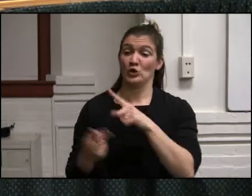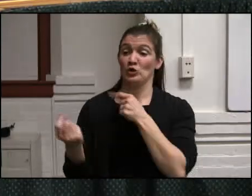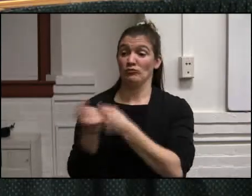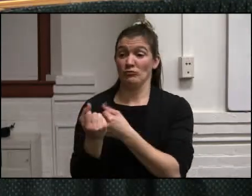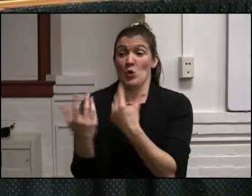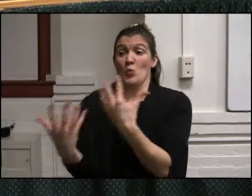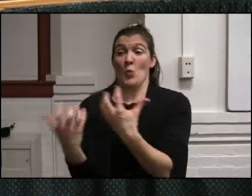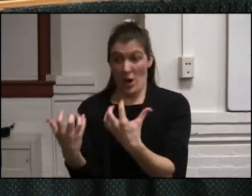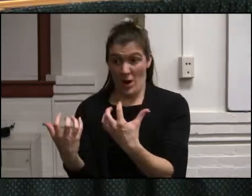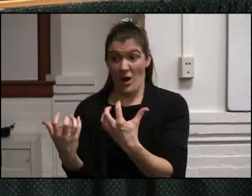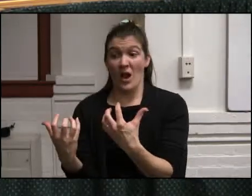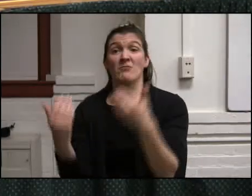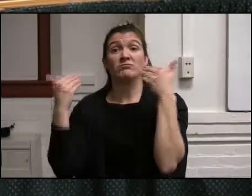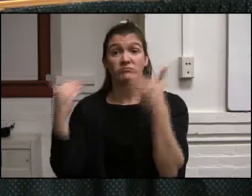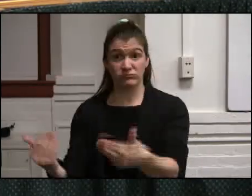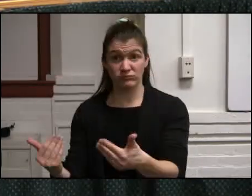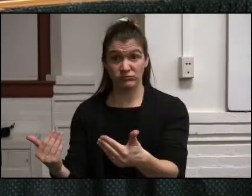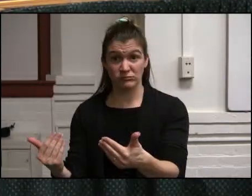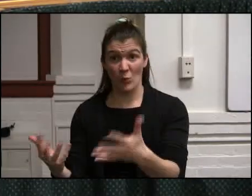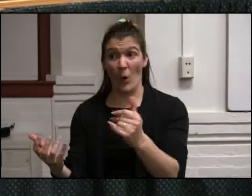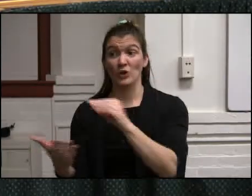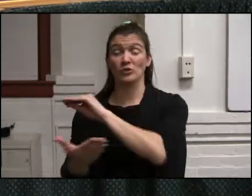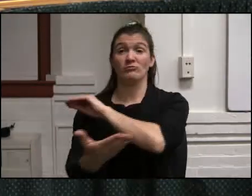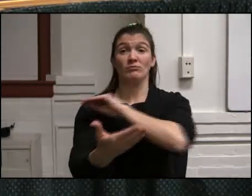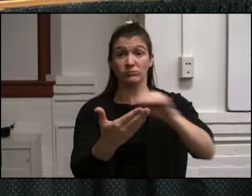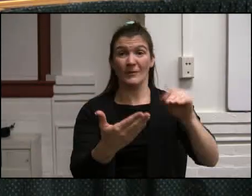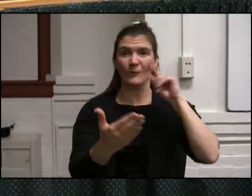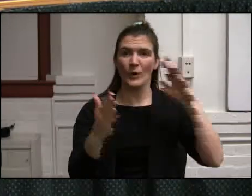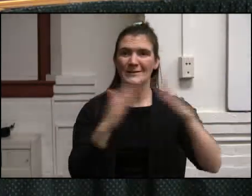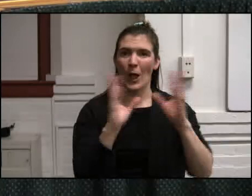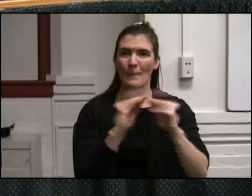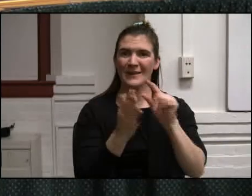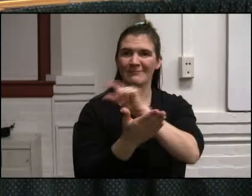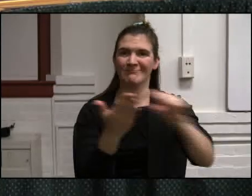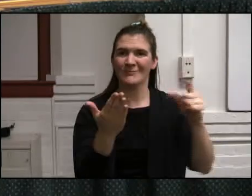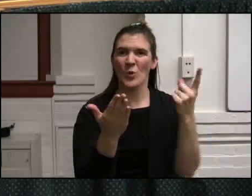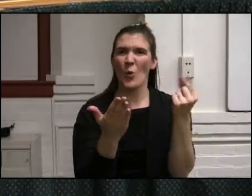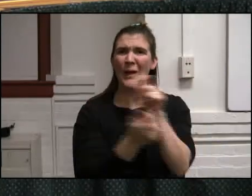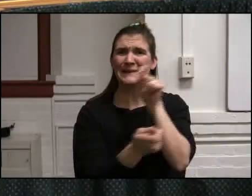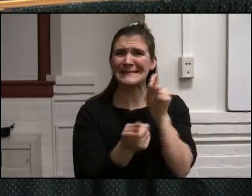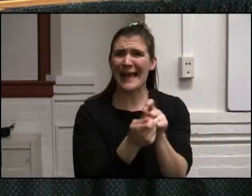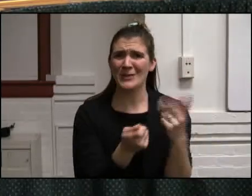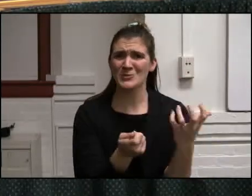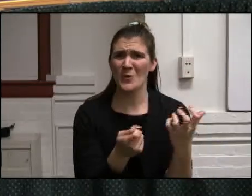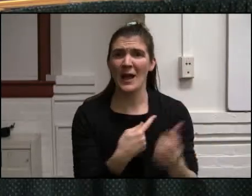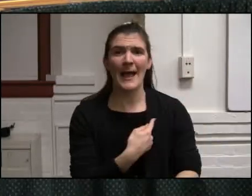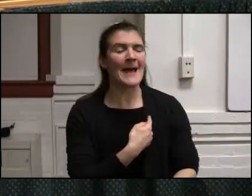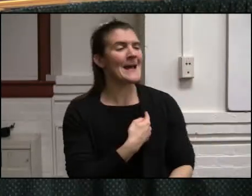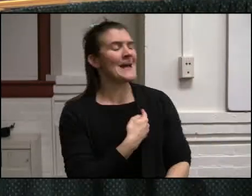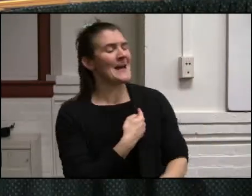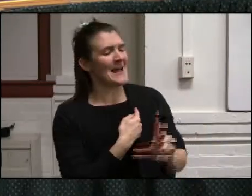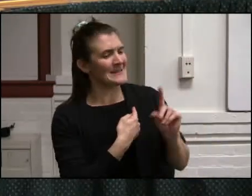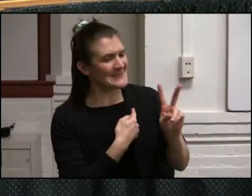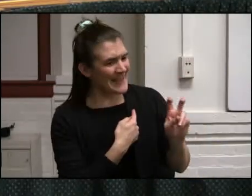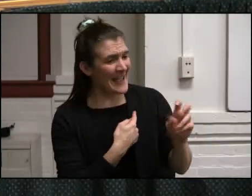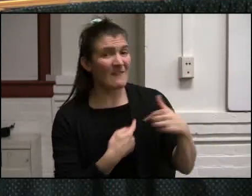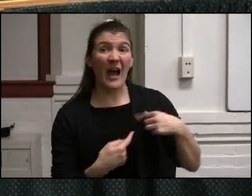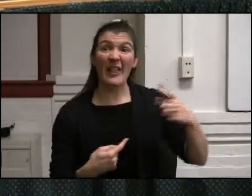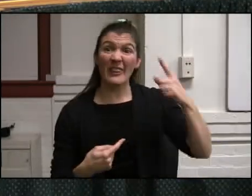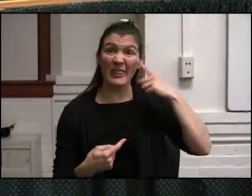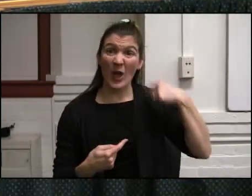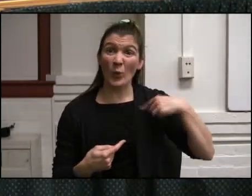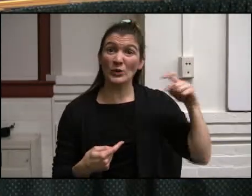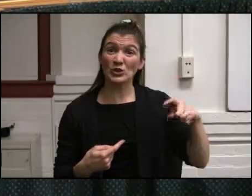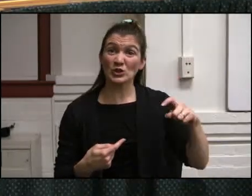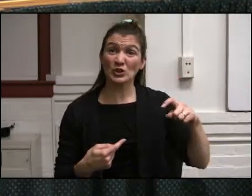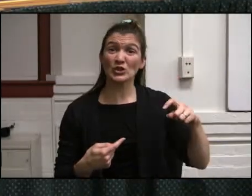for something to be on our town meeting, what would that look like? Well, that's what I thought that the way to proceed was to